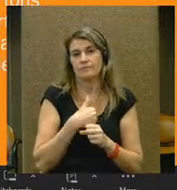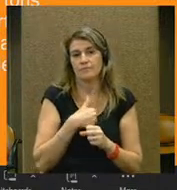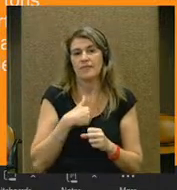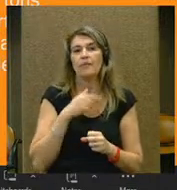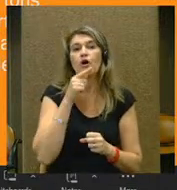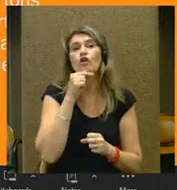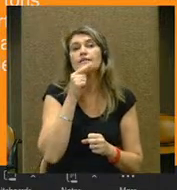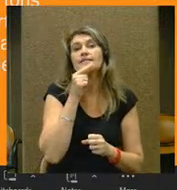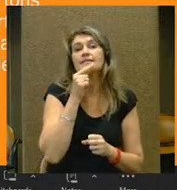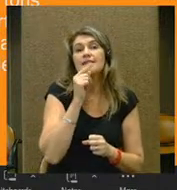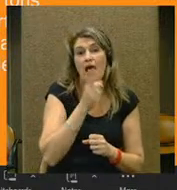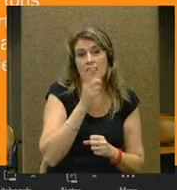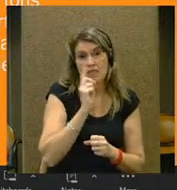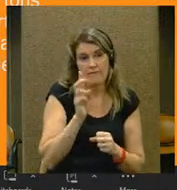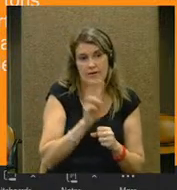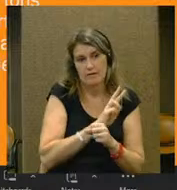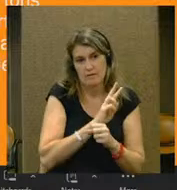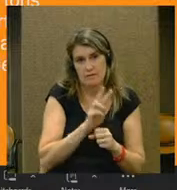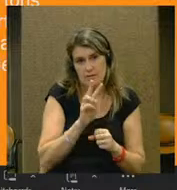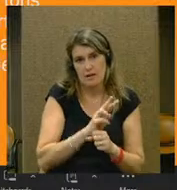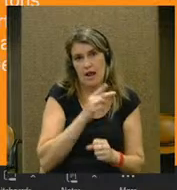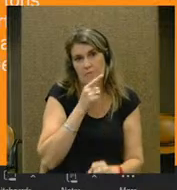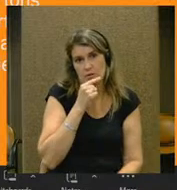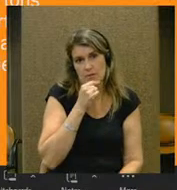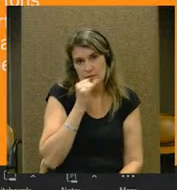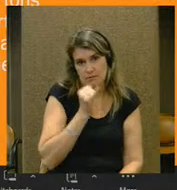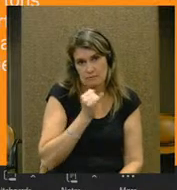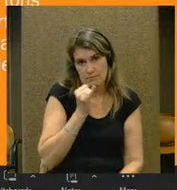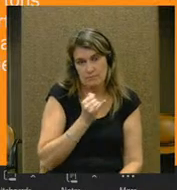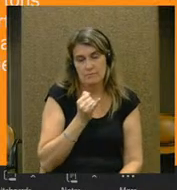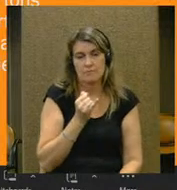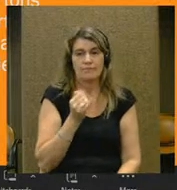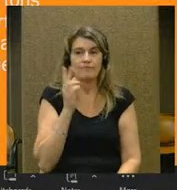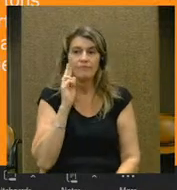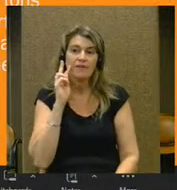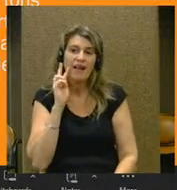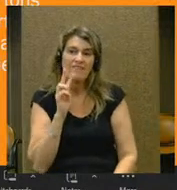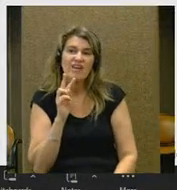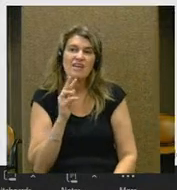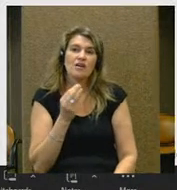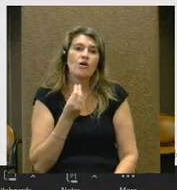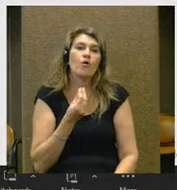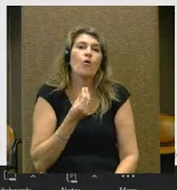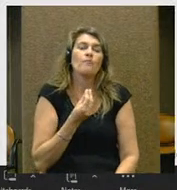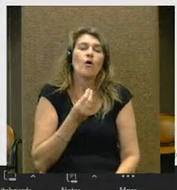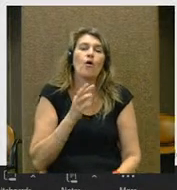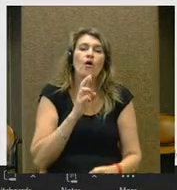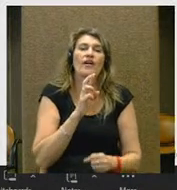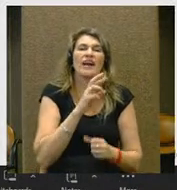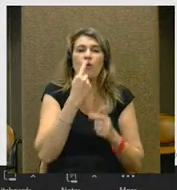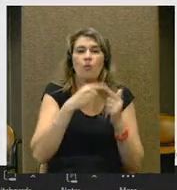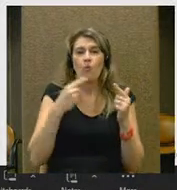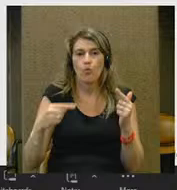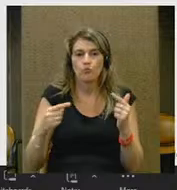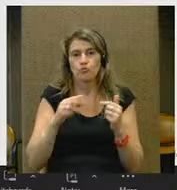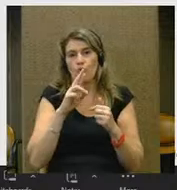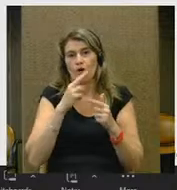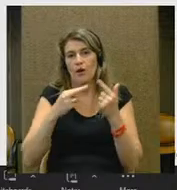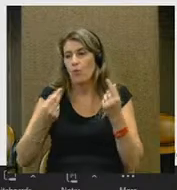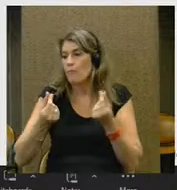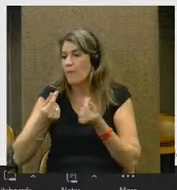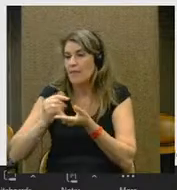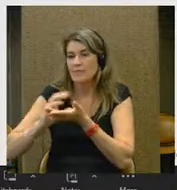conversations about how best to allocate some of these resources. And we'll talk about that in a moment. So what can Uruguay